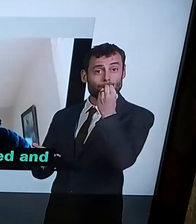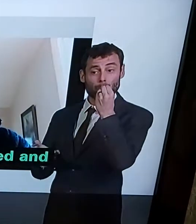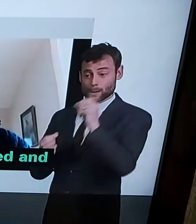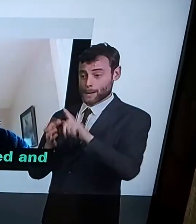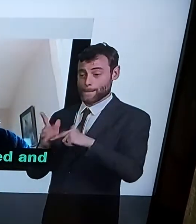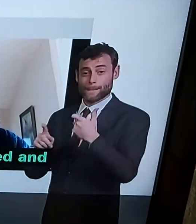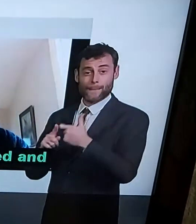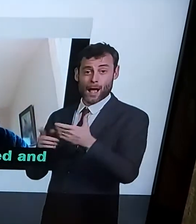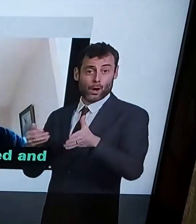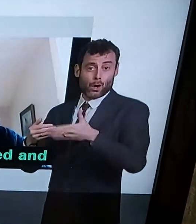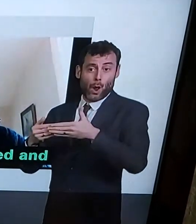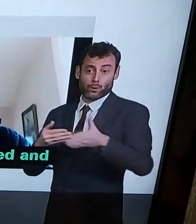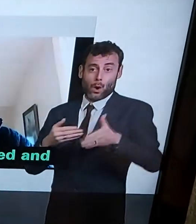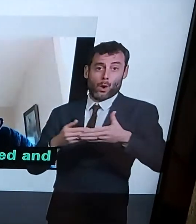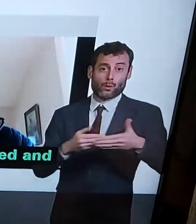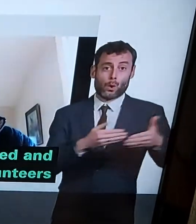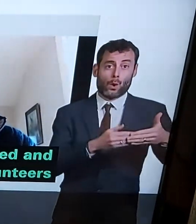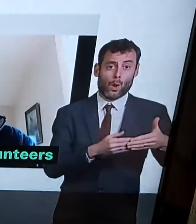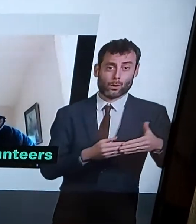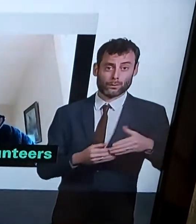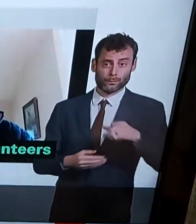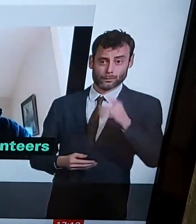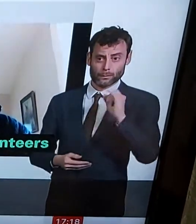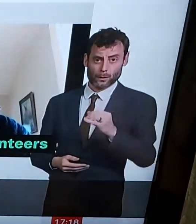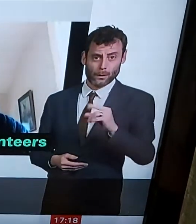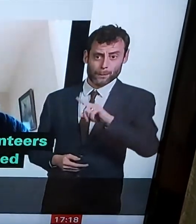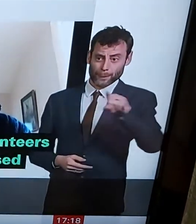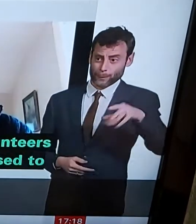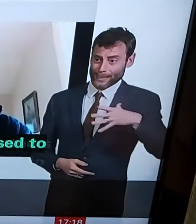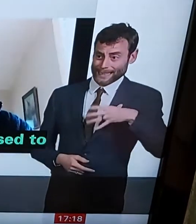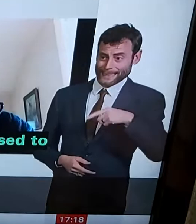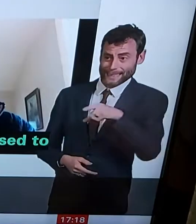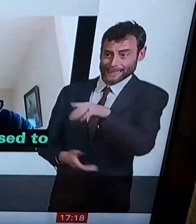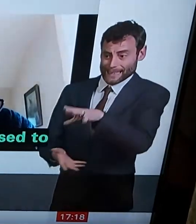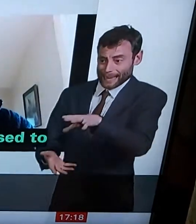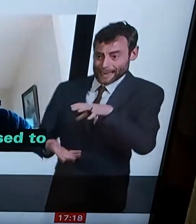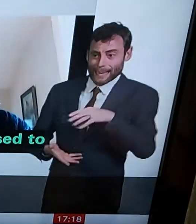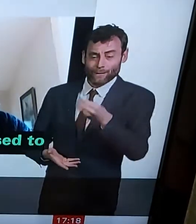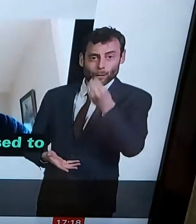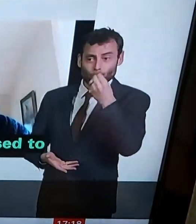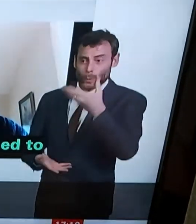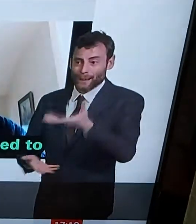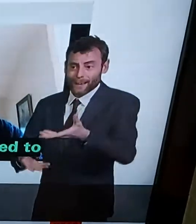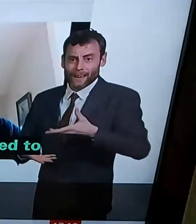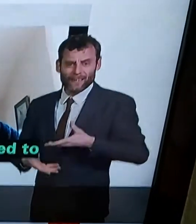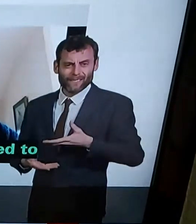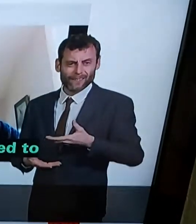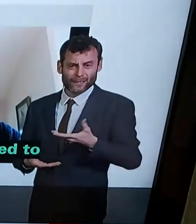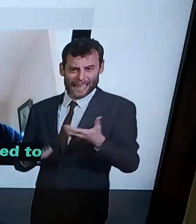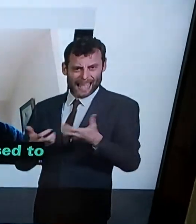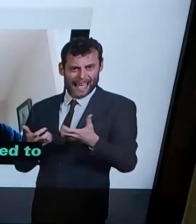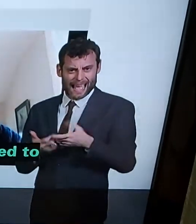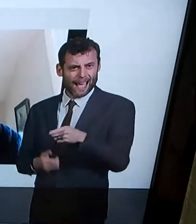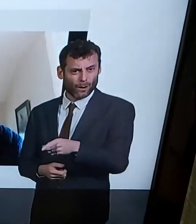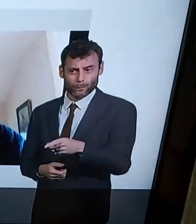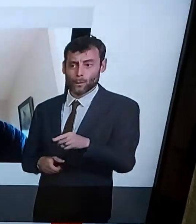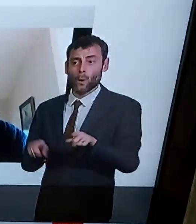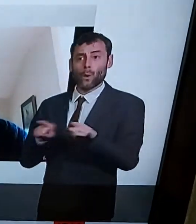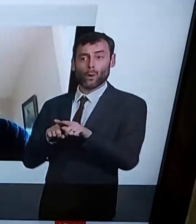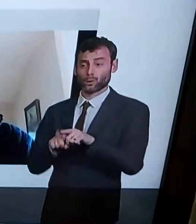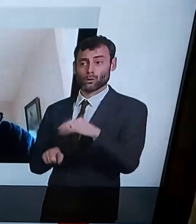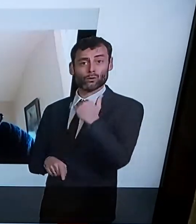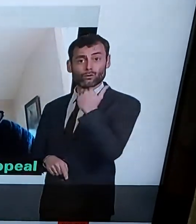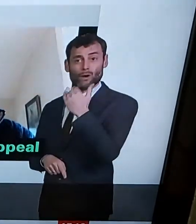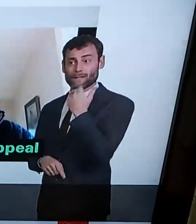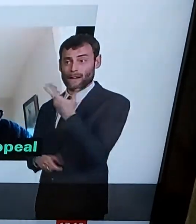are over 70 and they've been advised to stay home. The Independent's launching a Help the Hungry appeal to support the London Food Alliance, but there's need right across